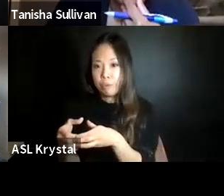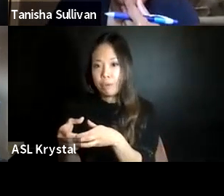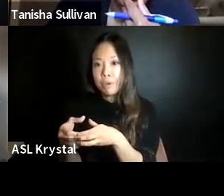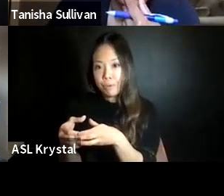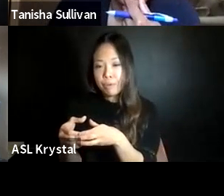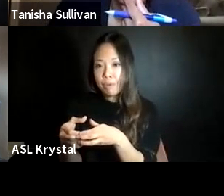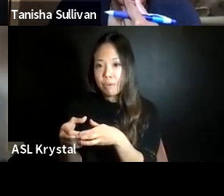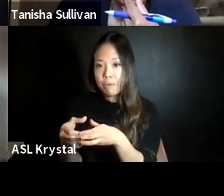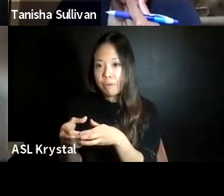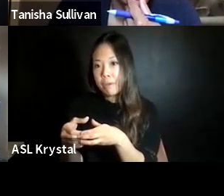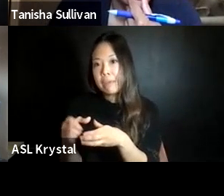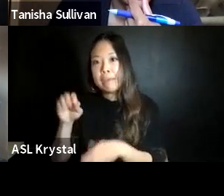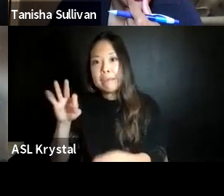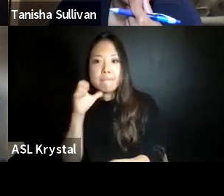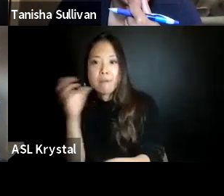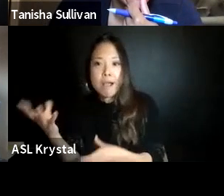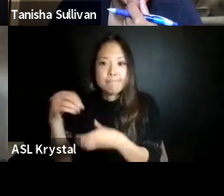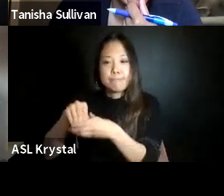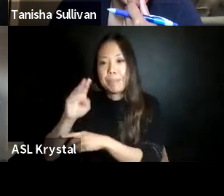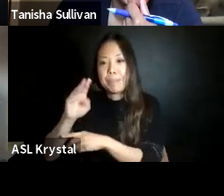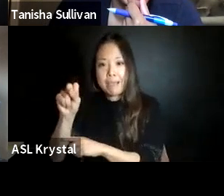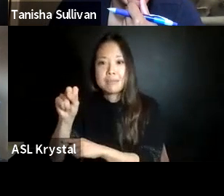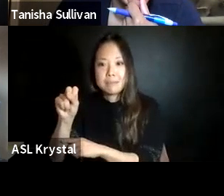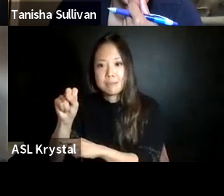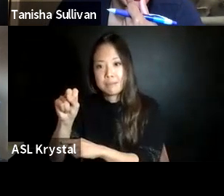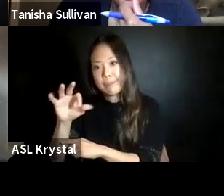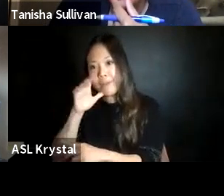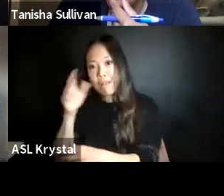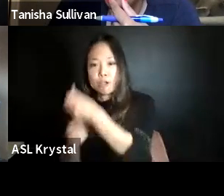Okay, all right. Question asked and answered.